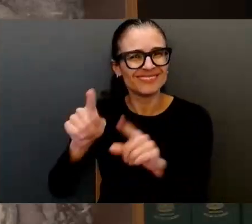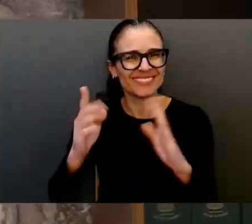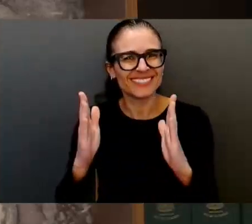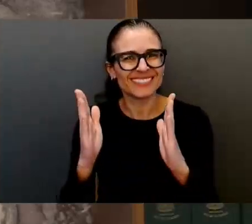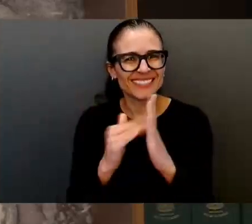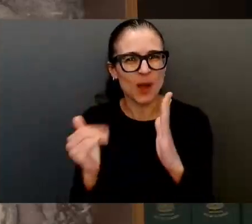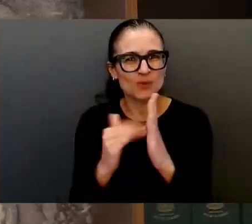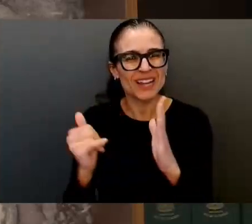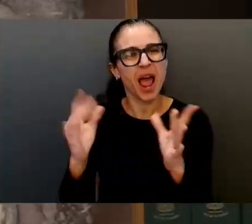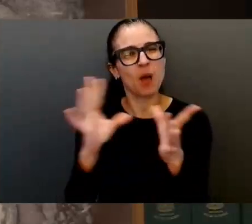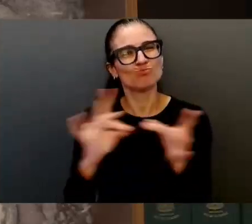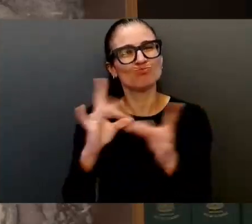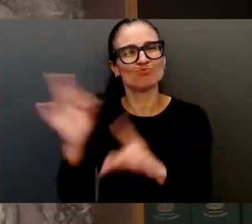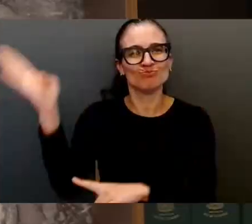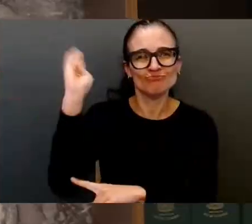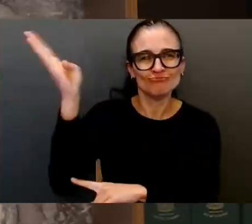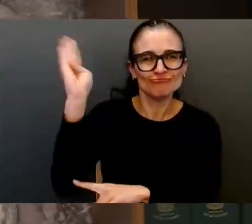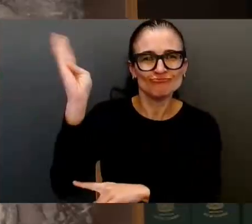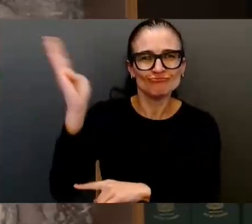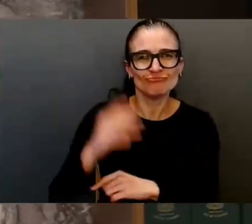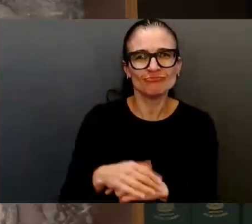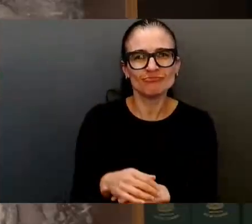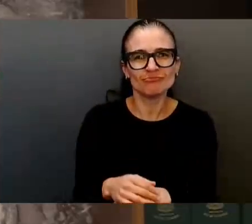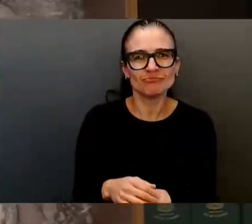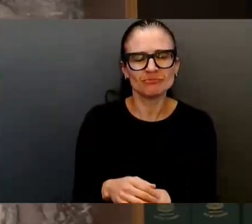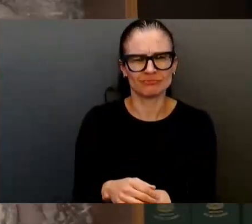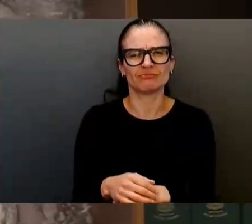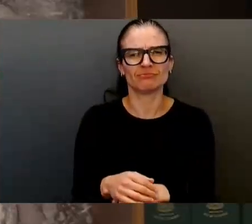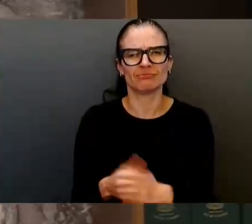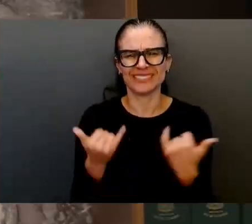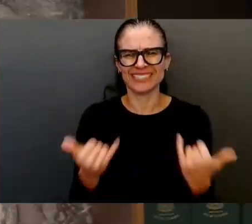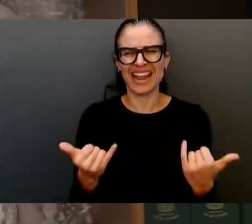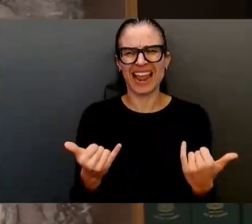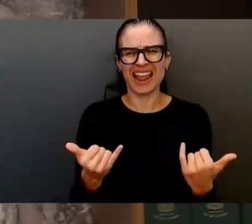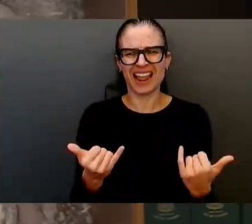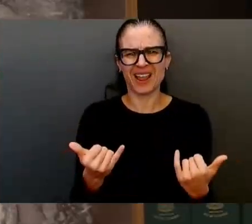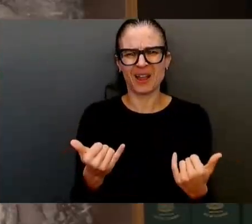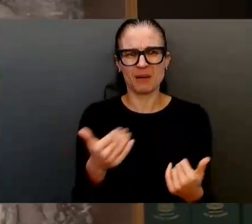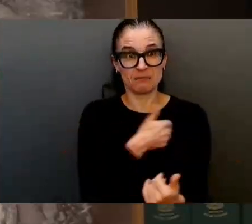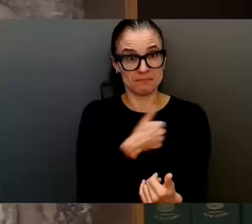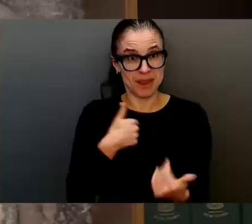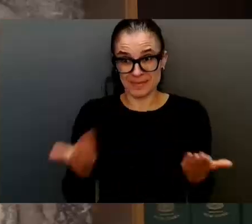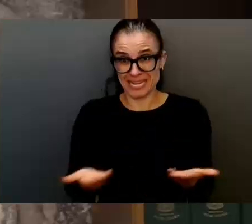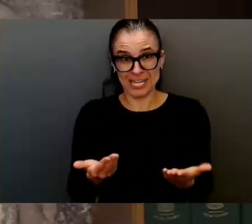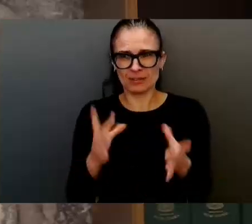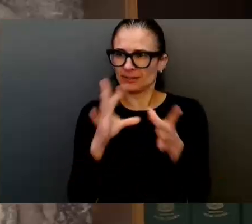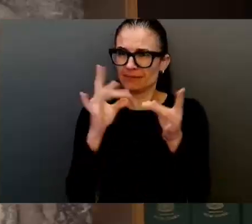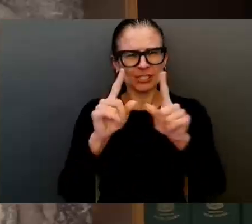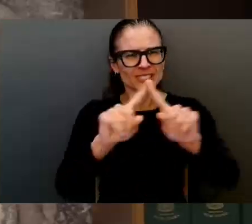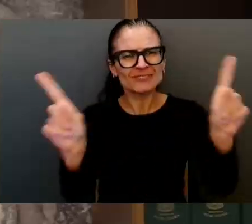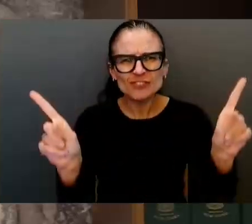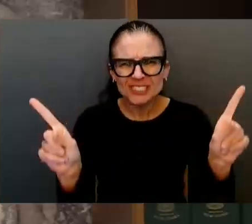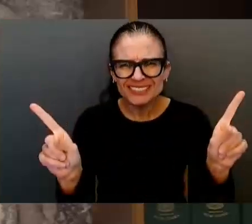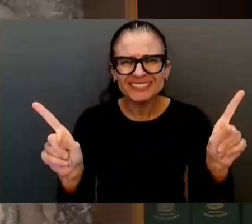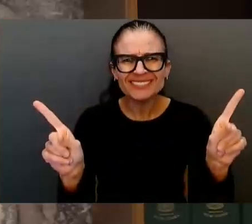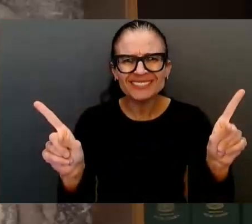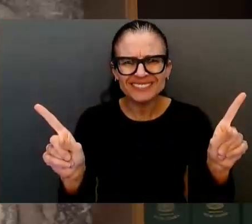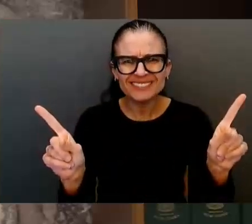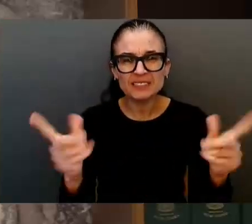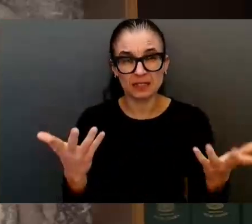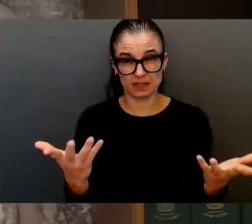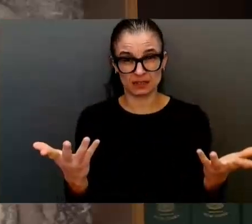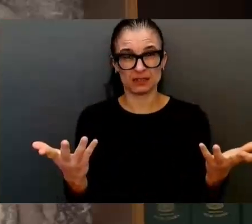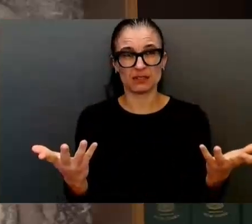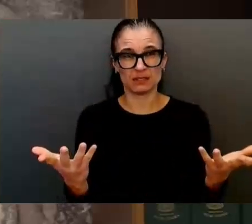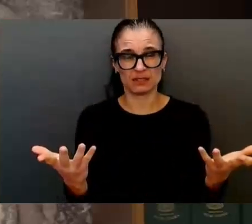saying quite a different message. So if you really want to work across party lines, and you really want to work